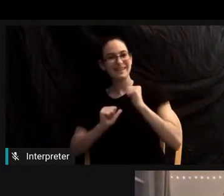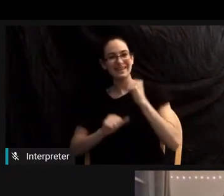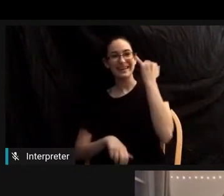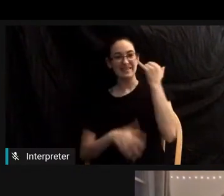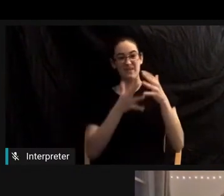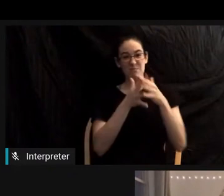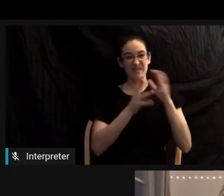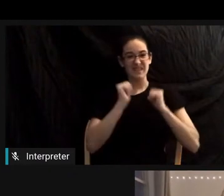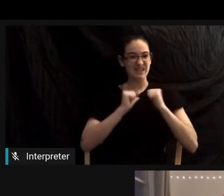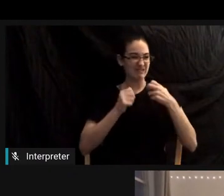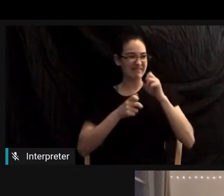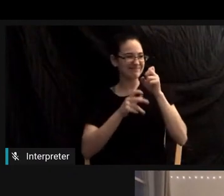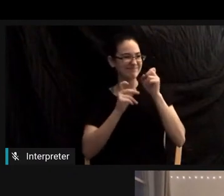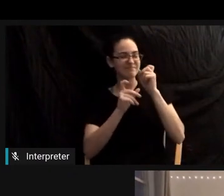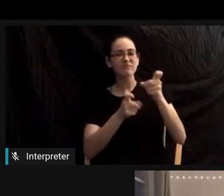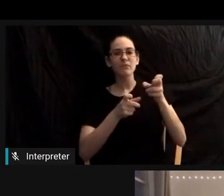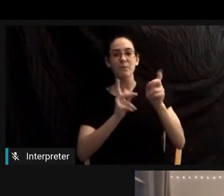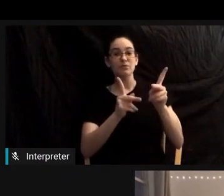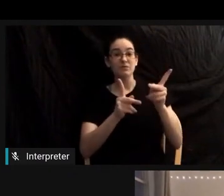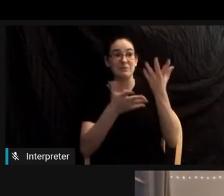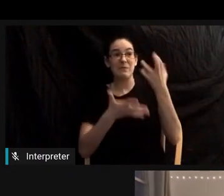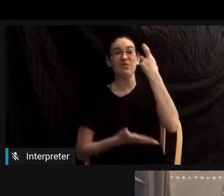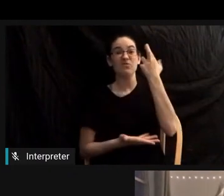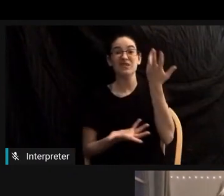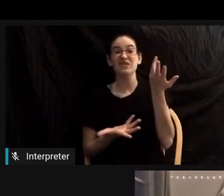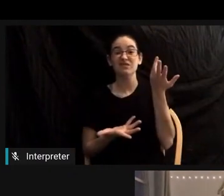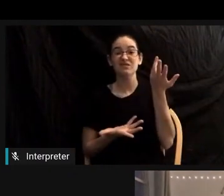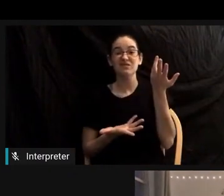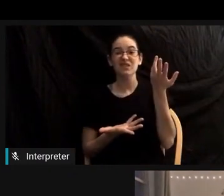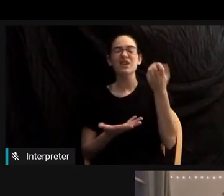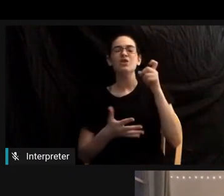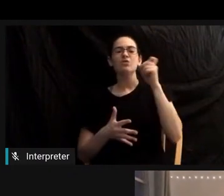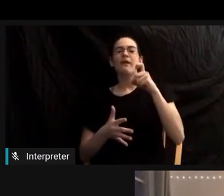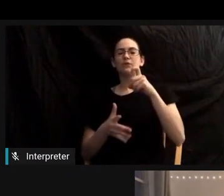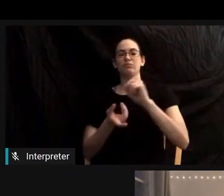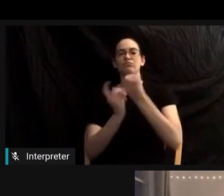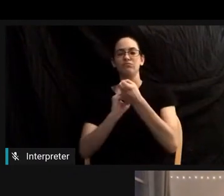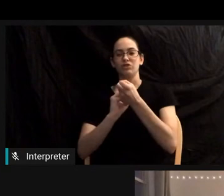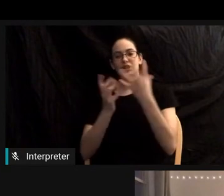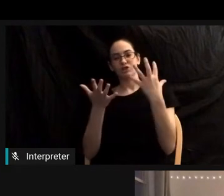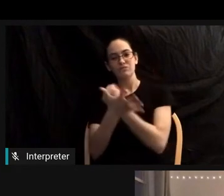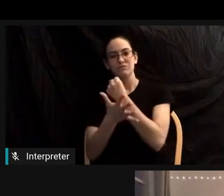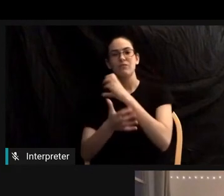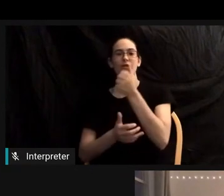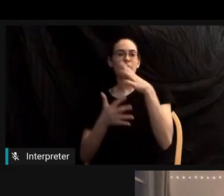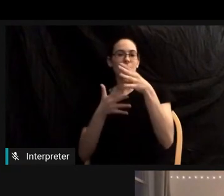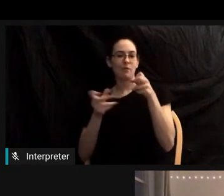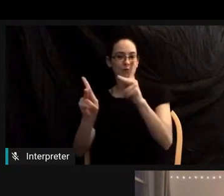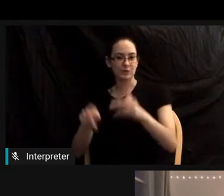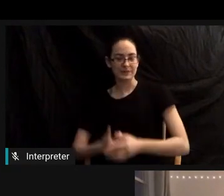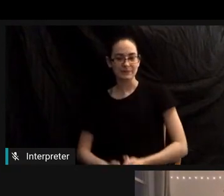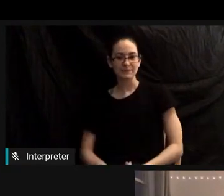opportunity, you know, maybe purposefully so, you got to make it for yourself. And that's kind of